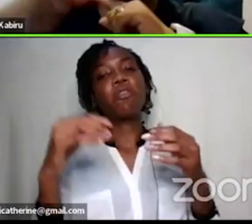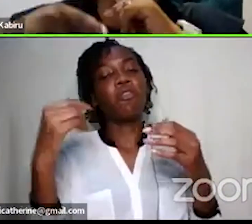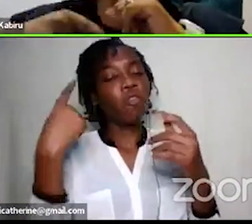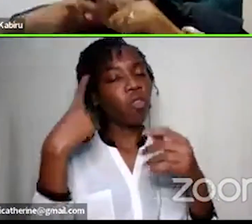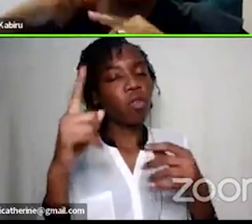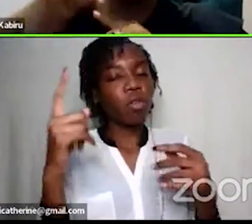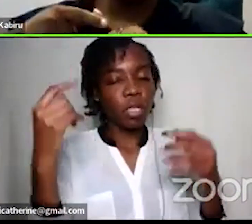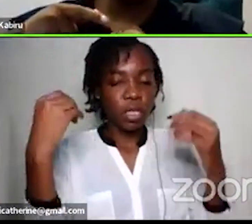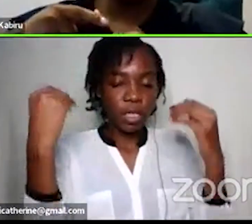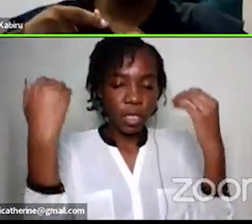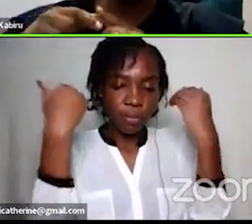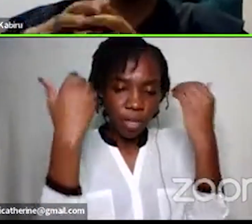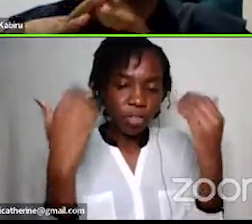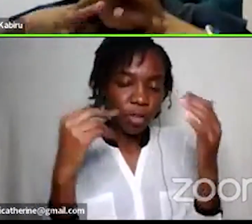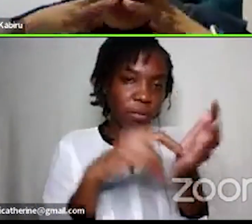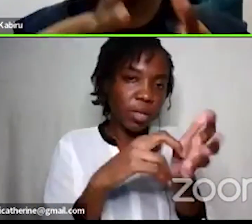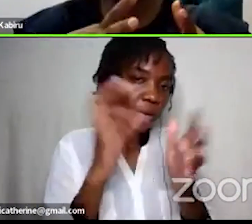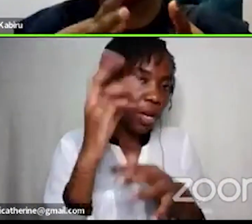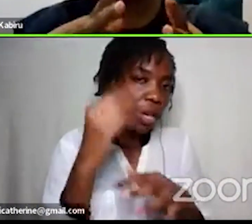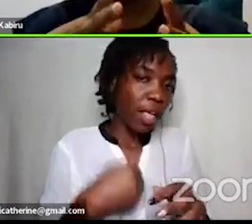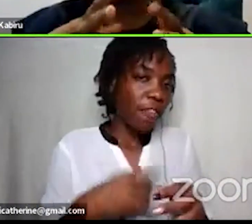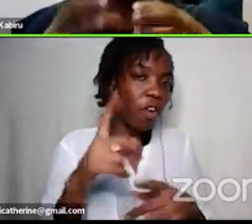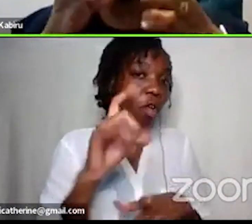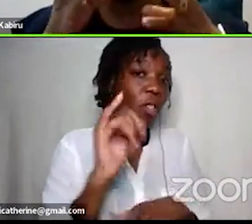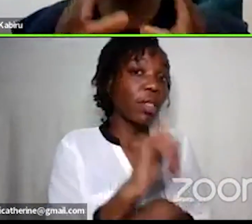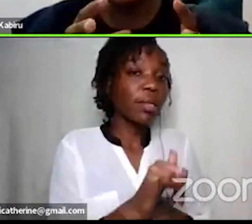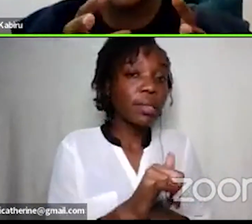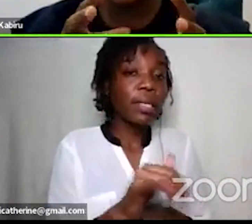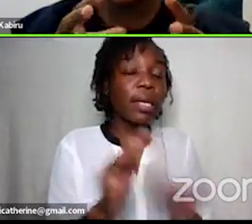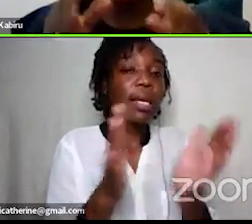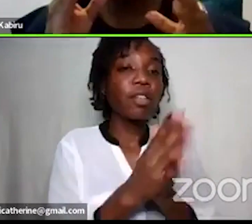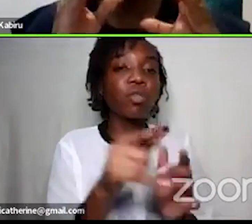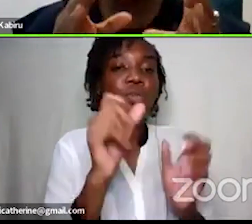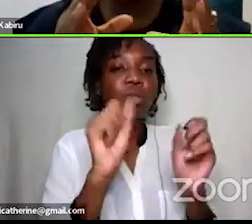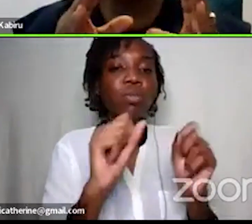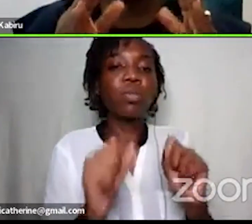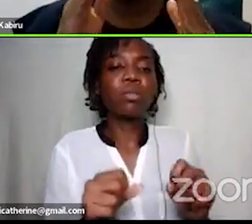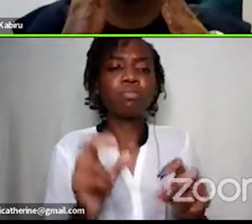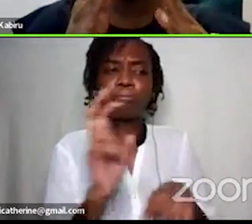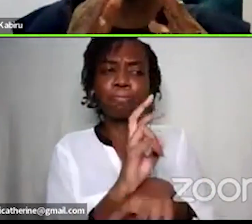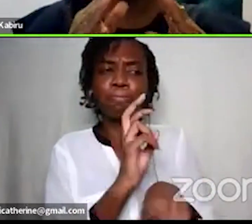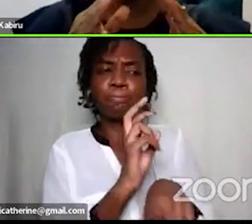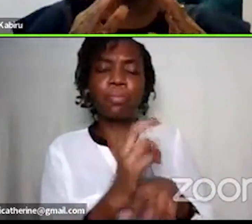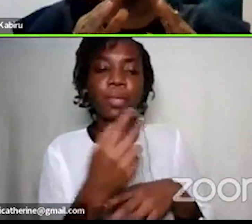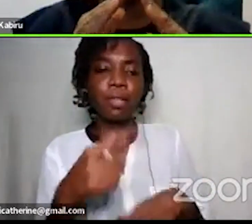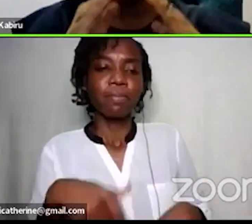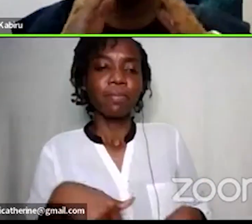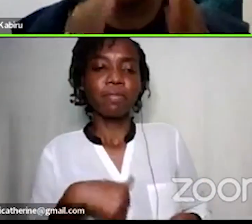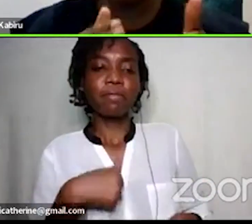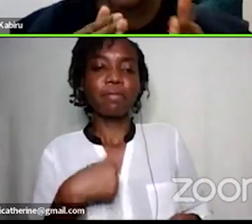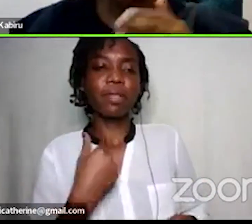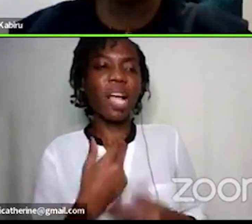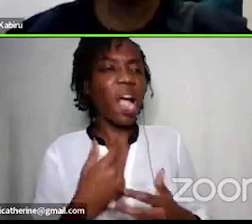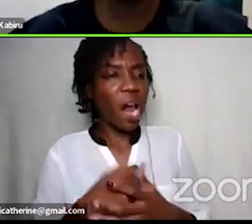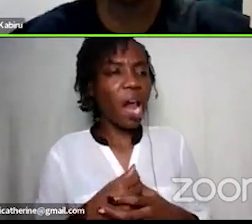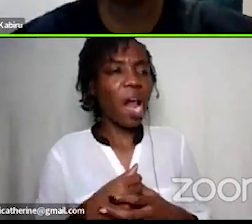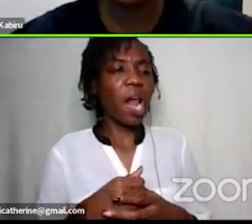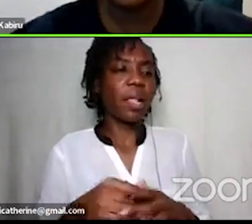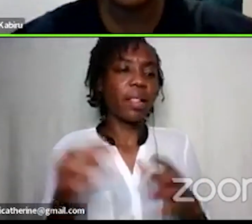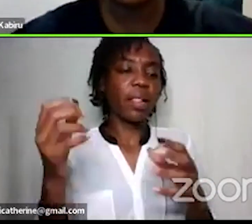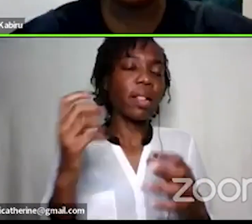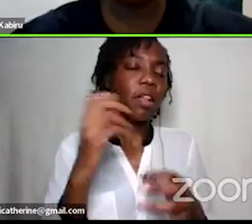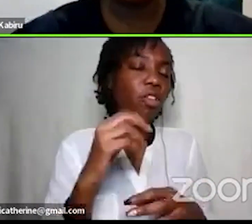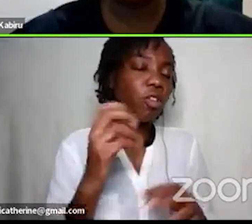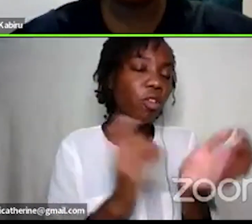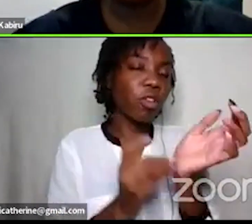will always be in that loop. So you can self-assess if you feel like, but your therapist will go deeper on